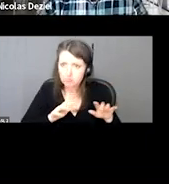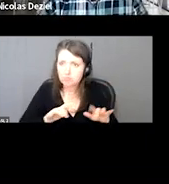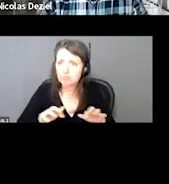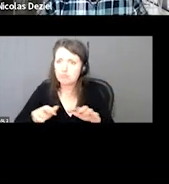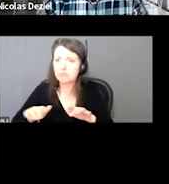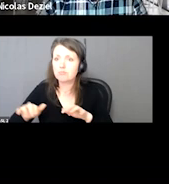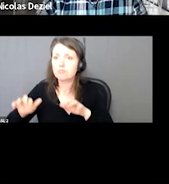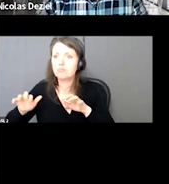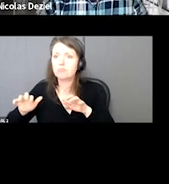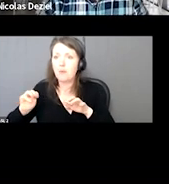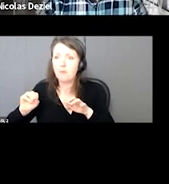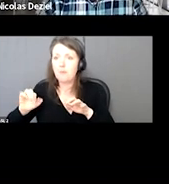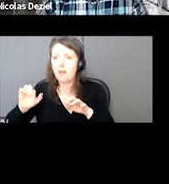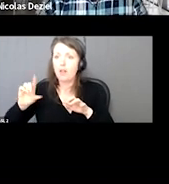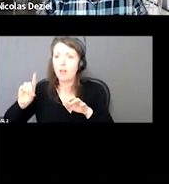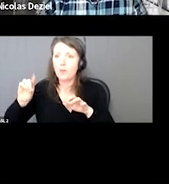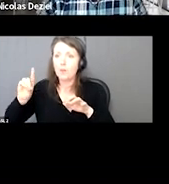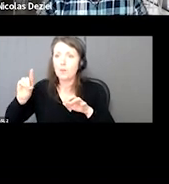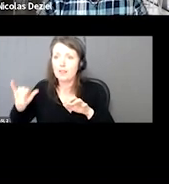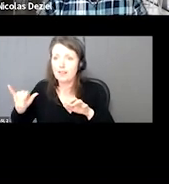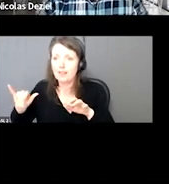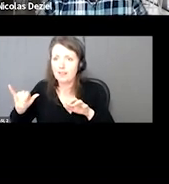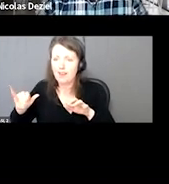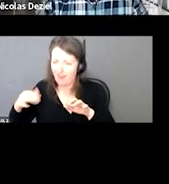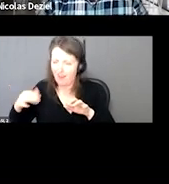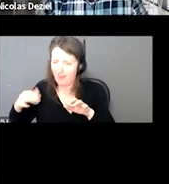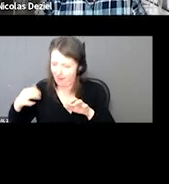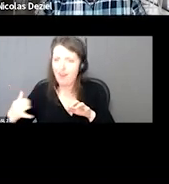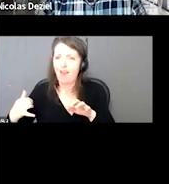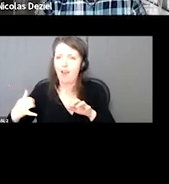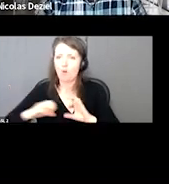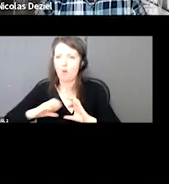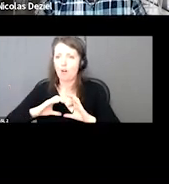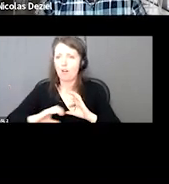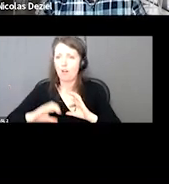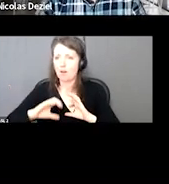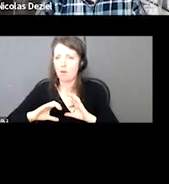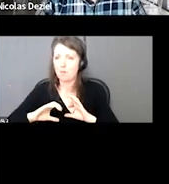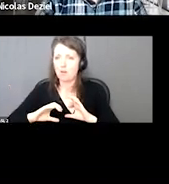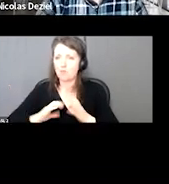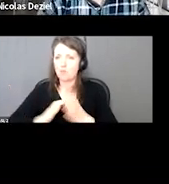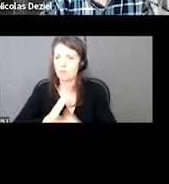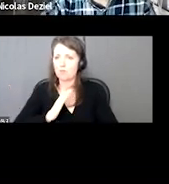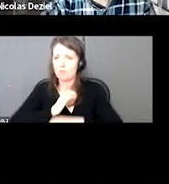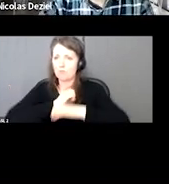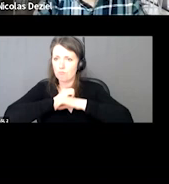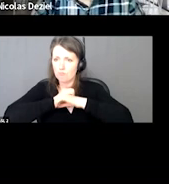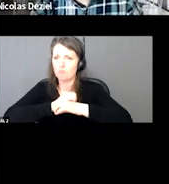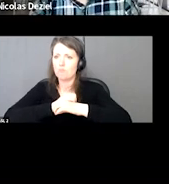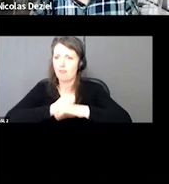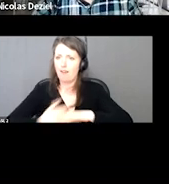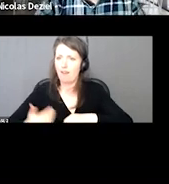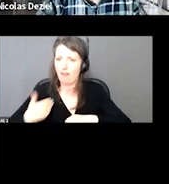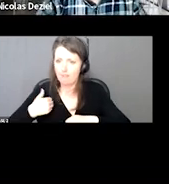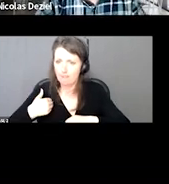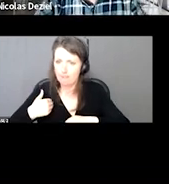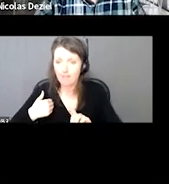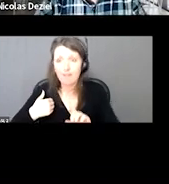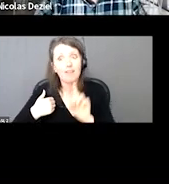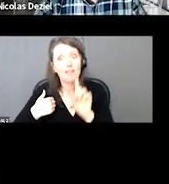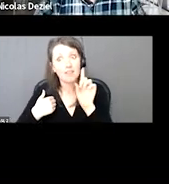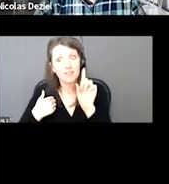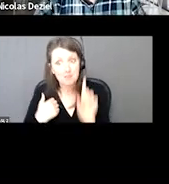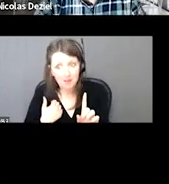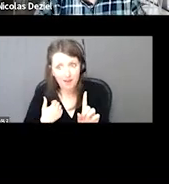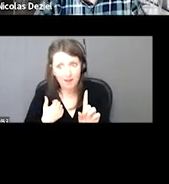have, technically speaking, copyright protection. However, if there's a litigation, it's going to be hard just to say, well, no, I came